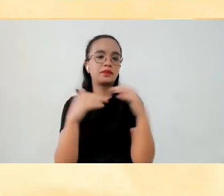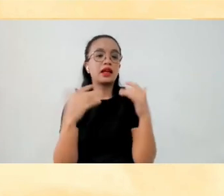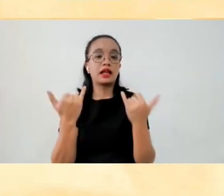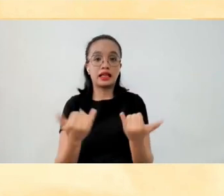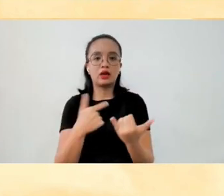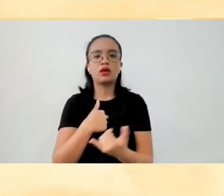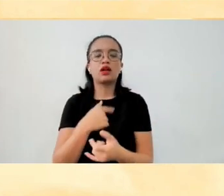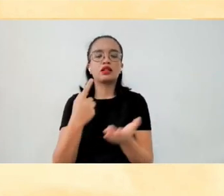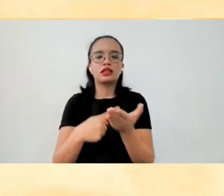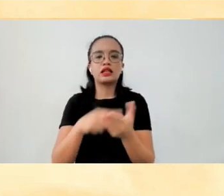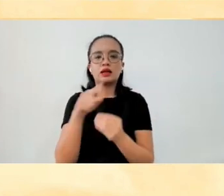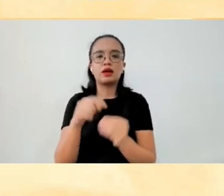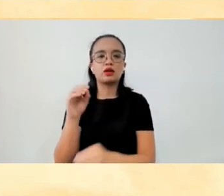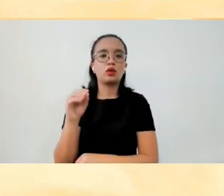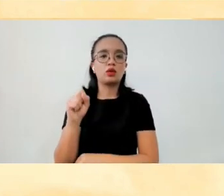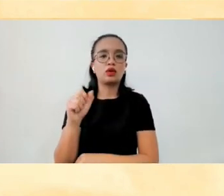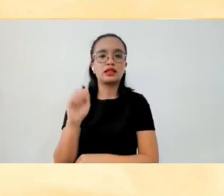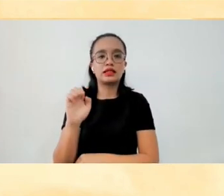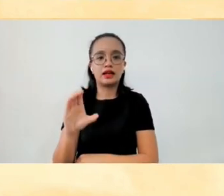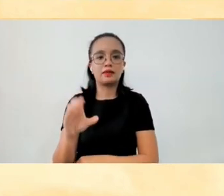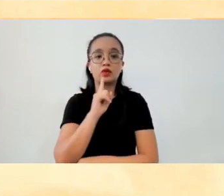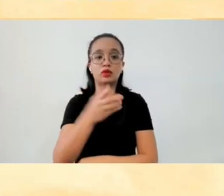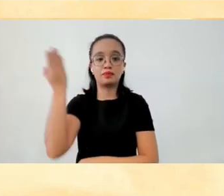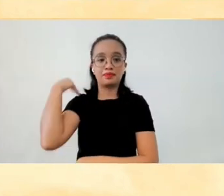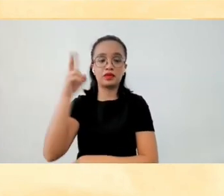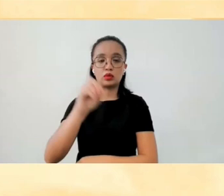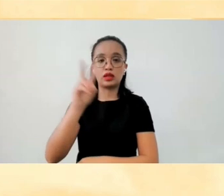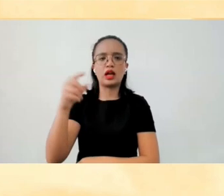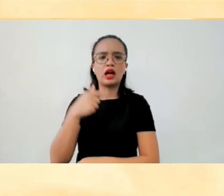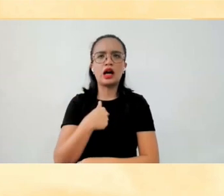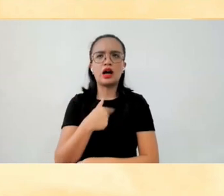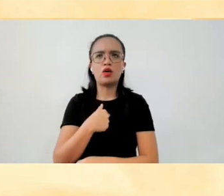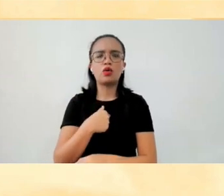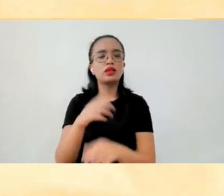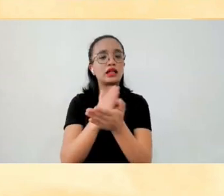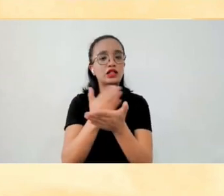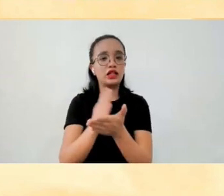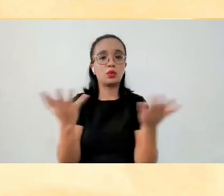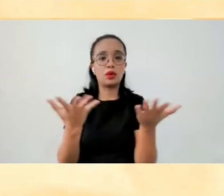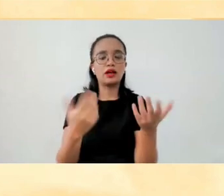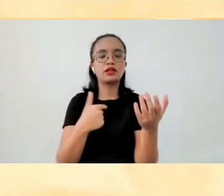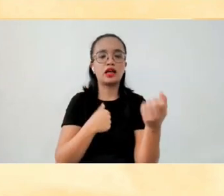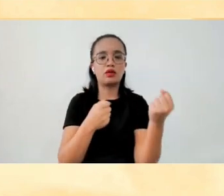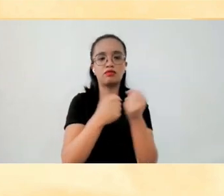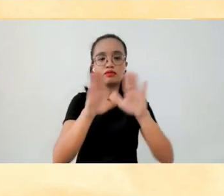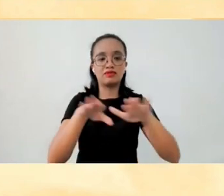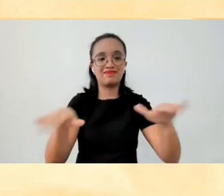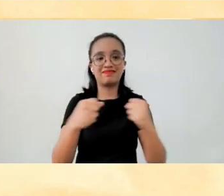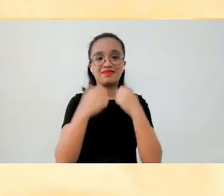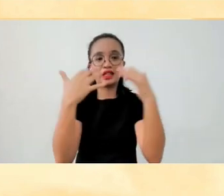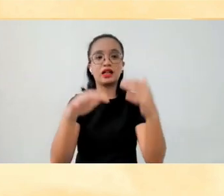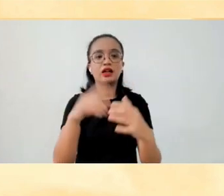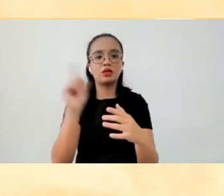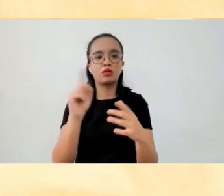experience. So in 2020, I actually shared in a Ako Para sa Bata conference the risks of victimization